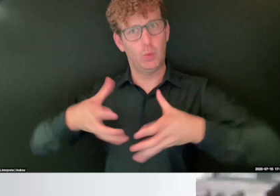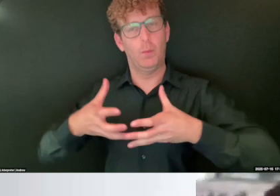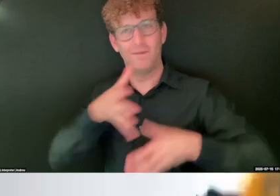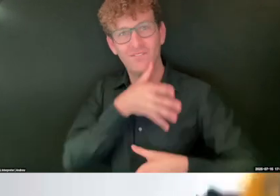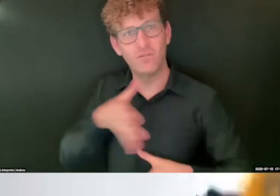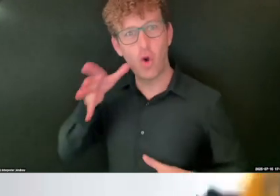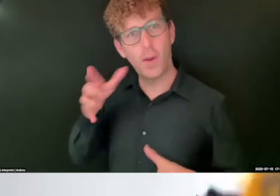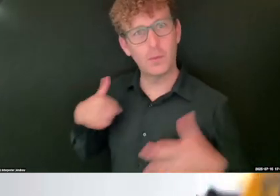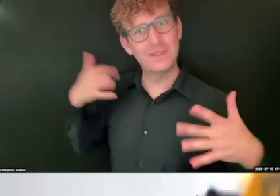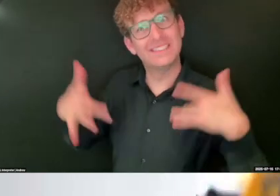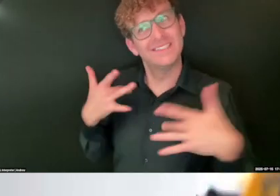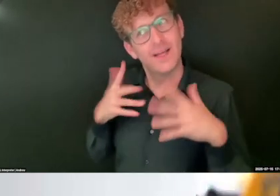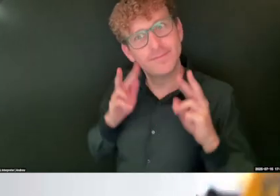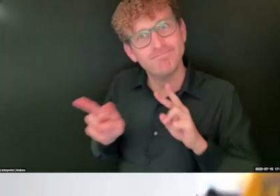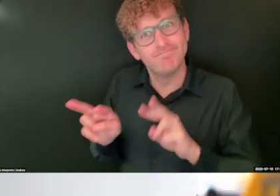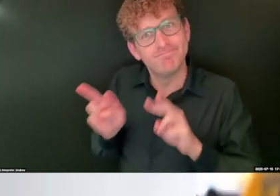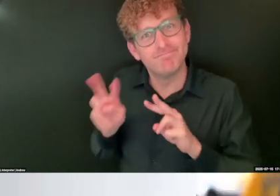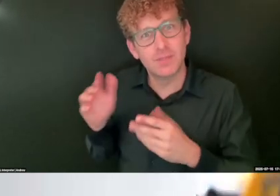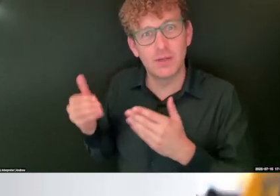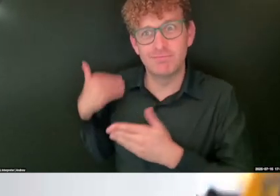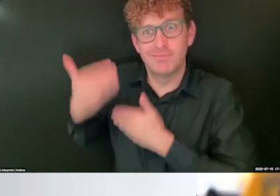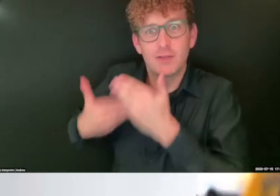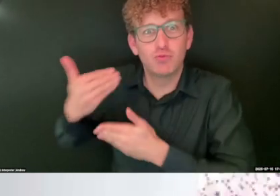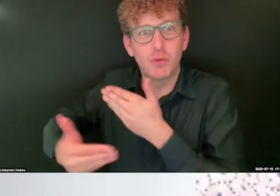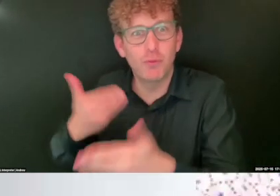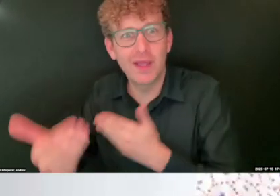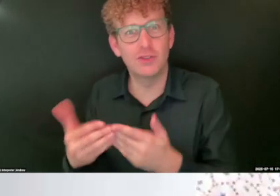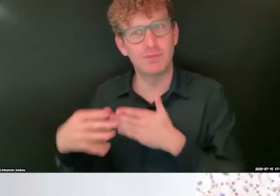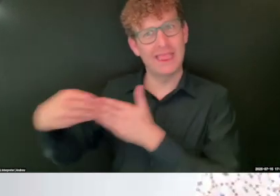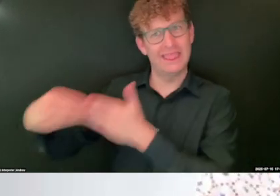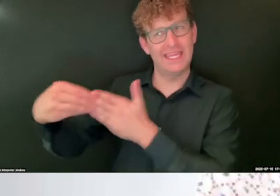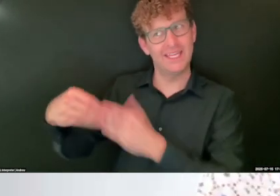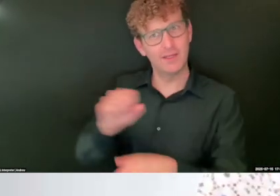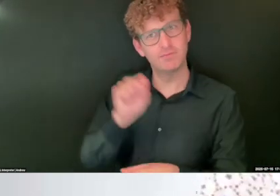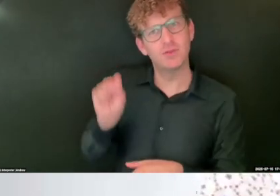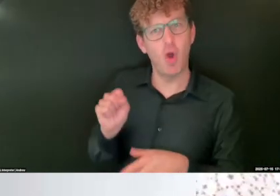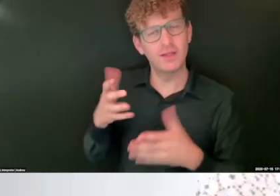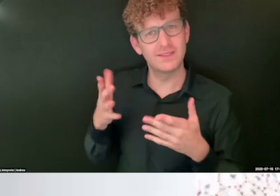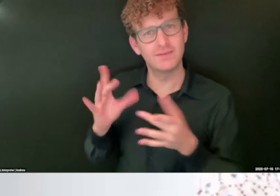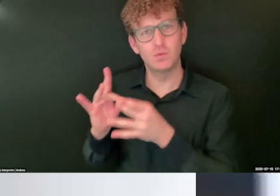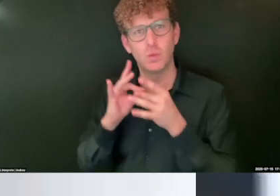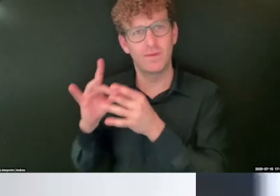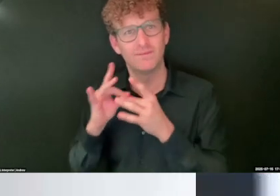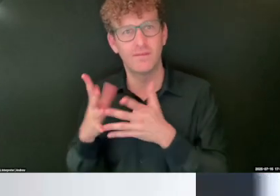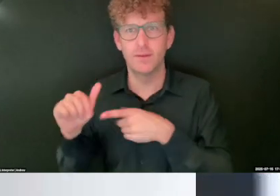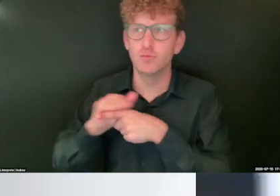educating to go out and make sure that our environment continues to be passed down generation on generation. I'm excited about the